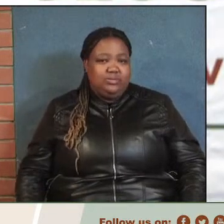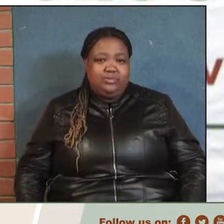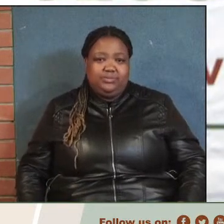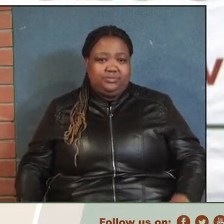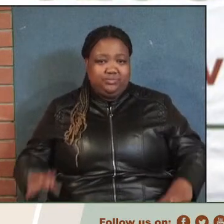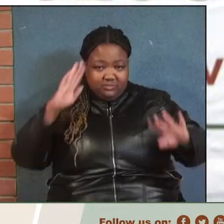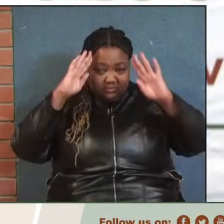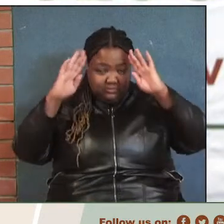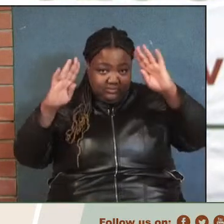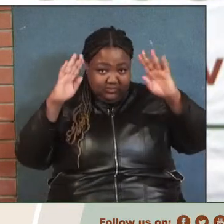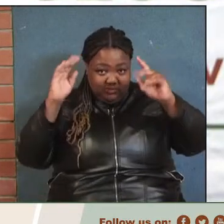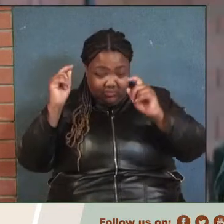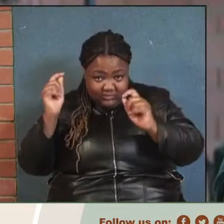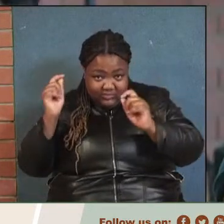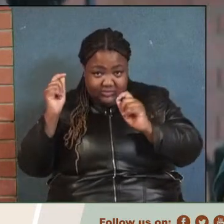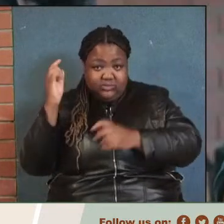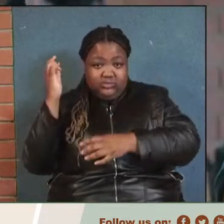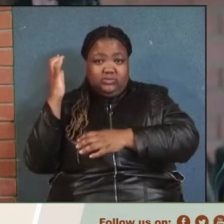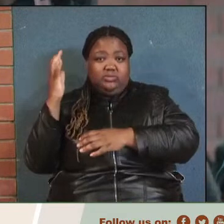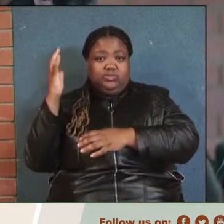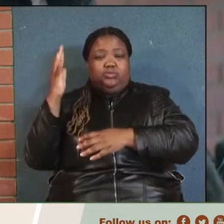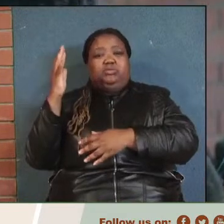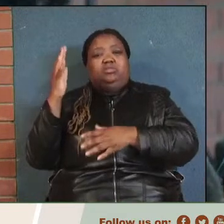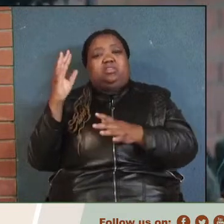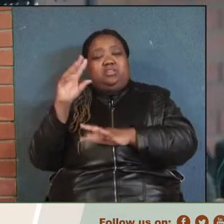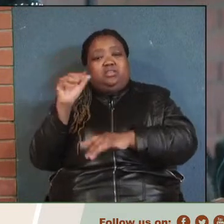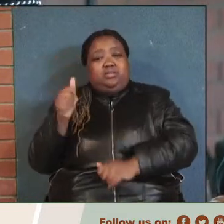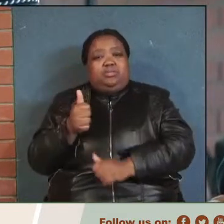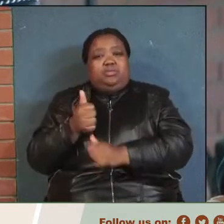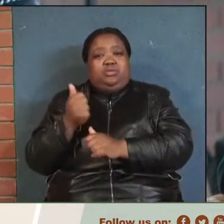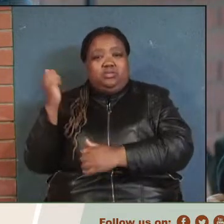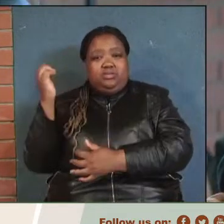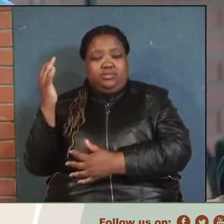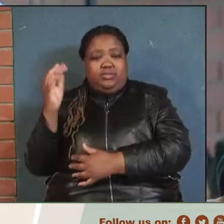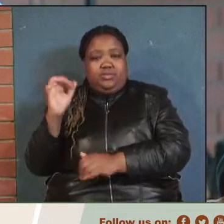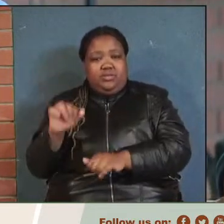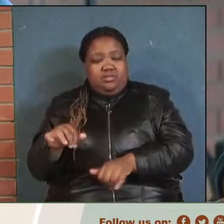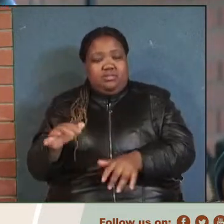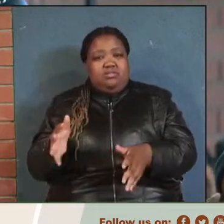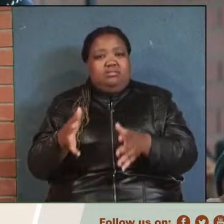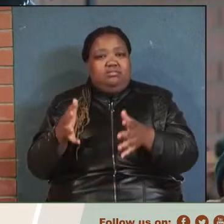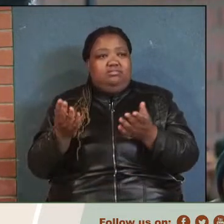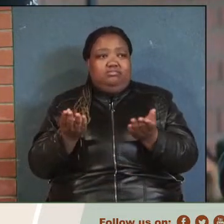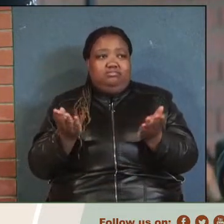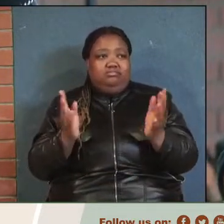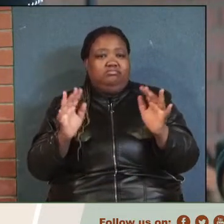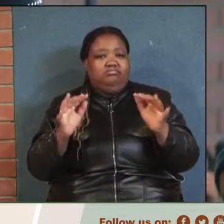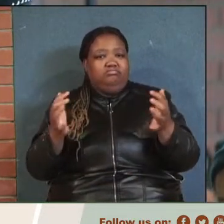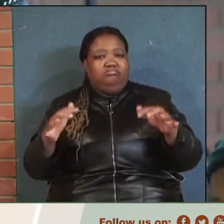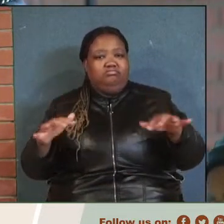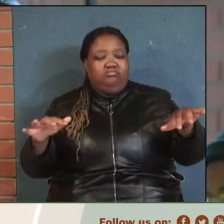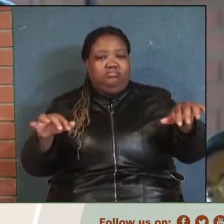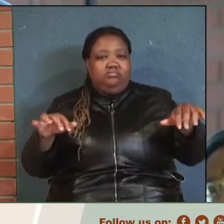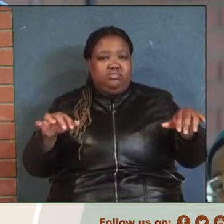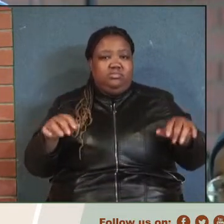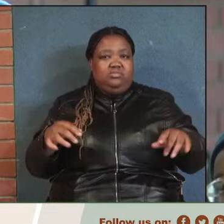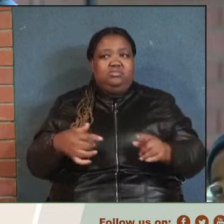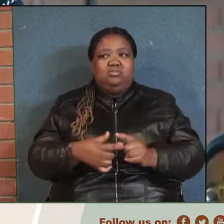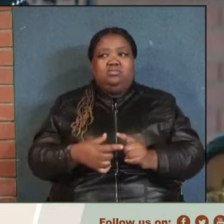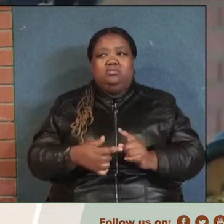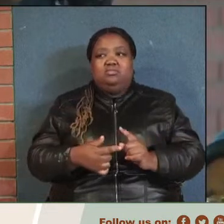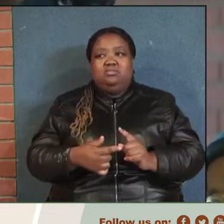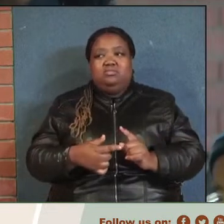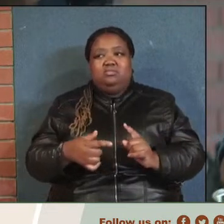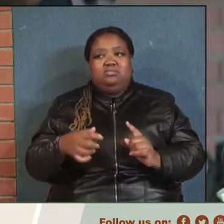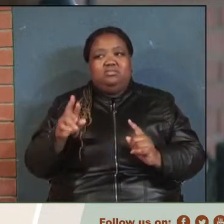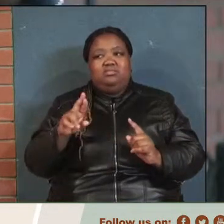Greetings to the Honourable Speaker, Deputy Speaker, fellow Honourables, and the House at large. I am Renela Tisane, Chairperson of